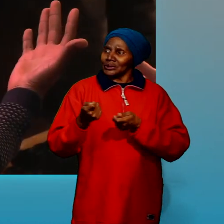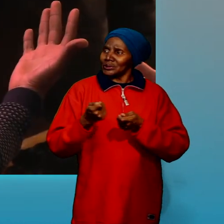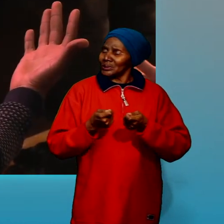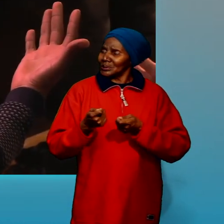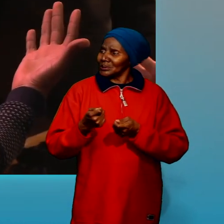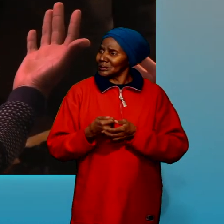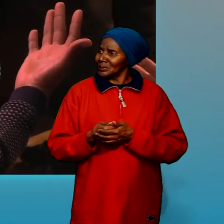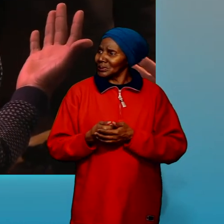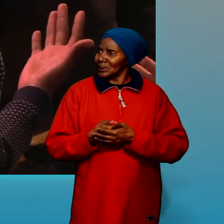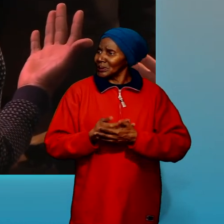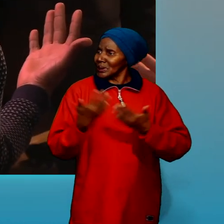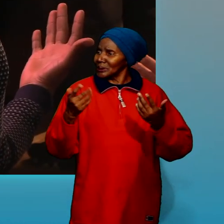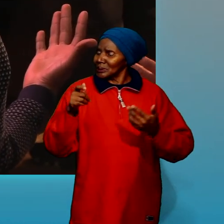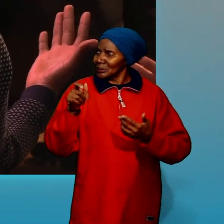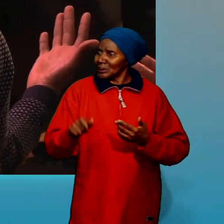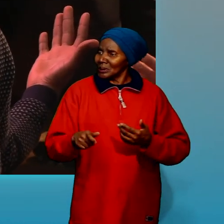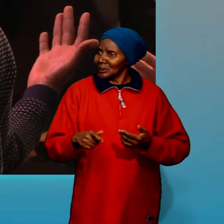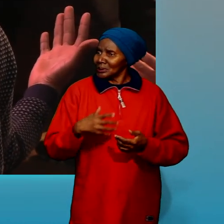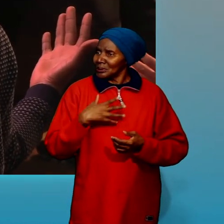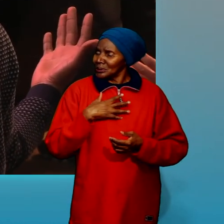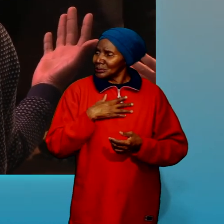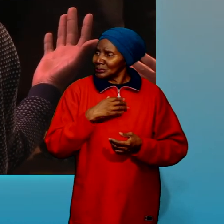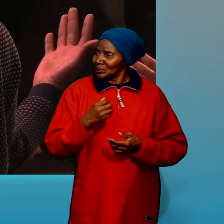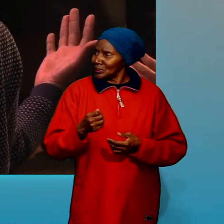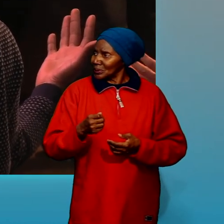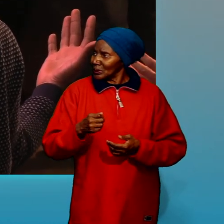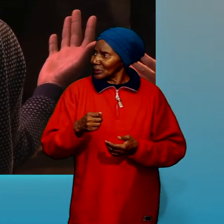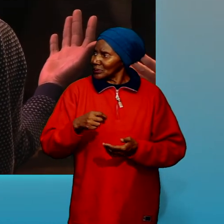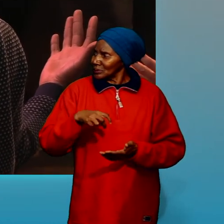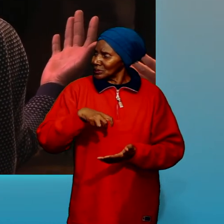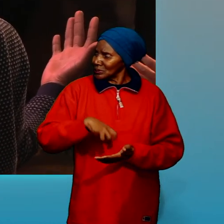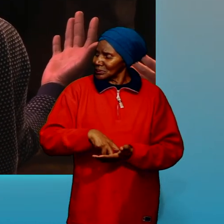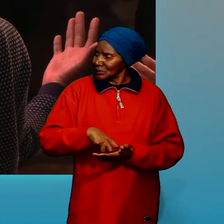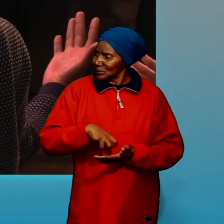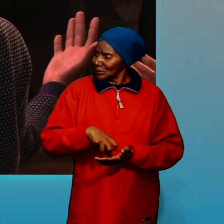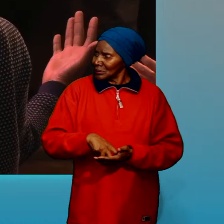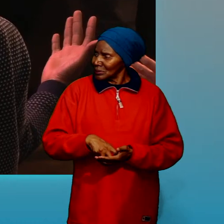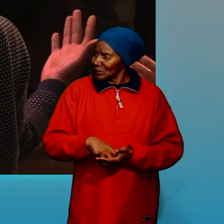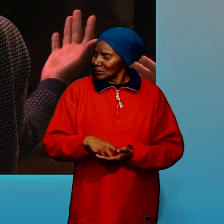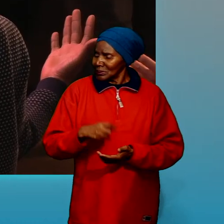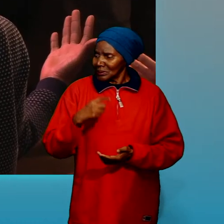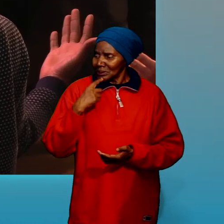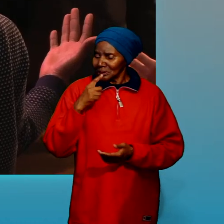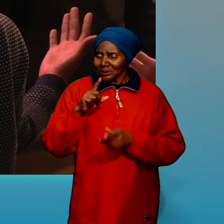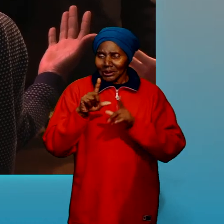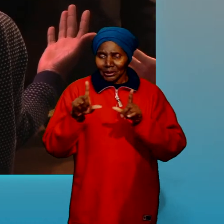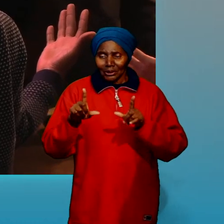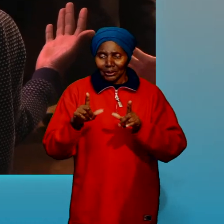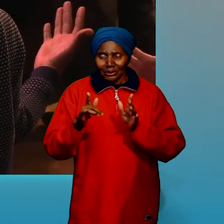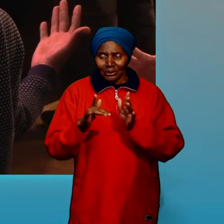And anyone who is brave enough to fall on their knees or sit back down and say, truly, take it all,